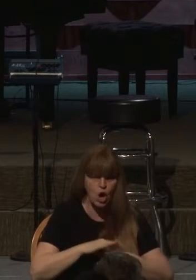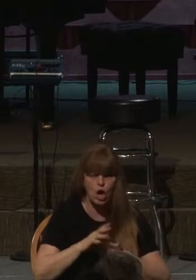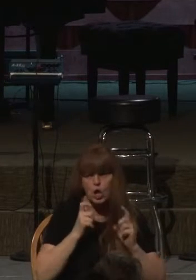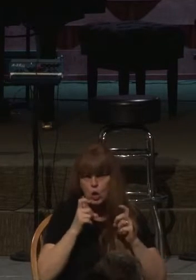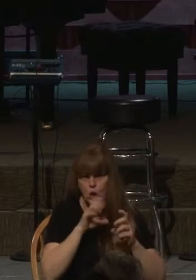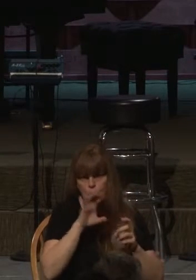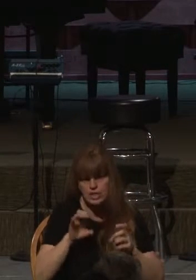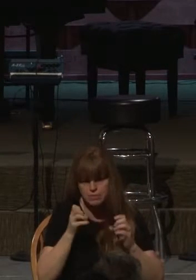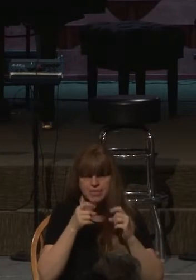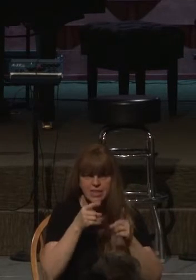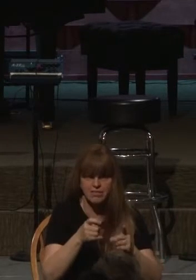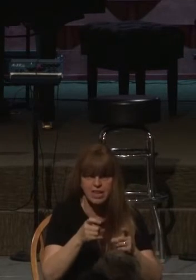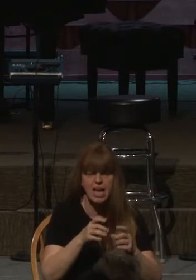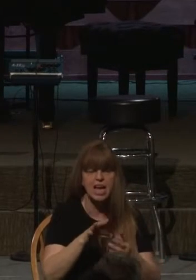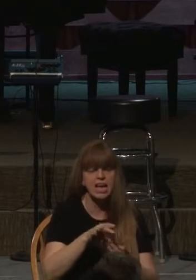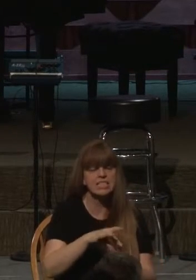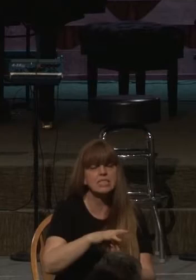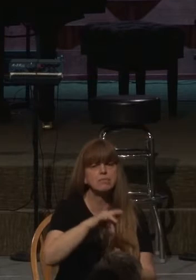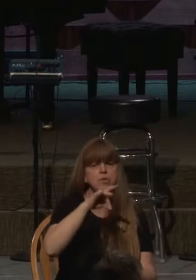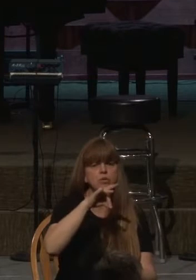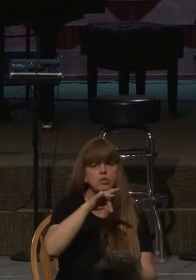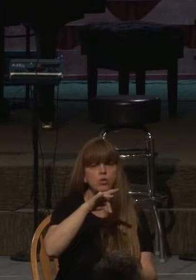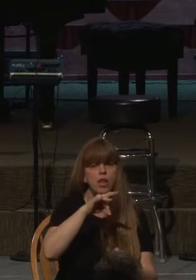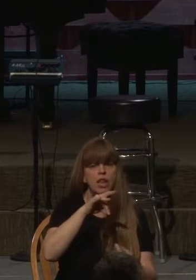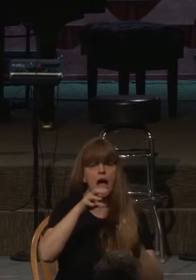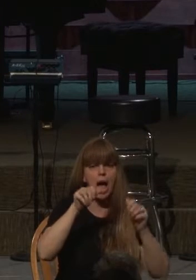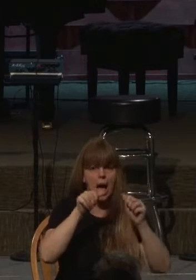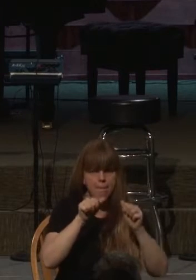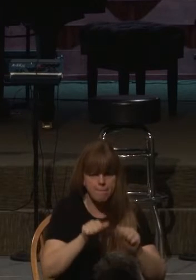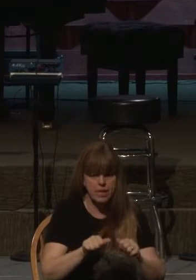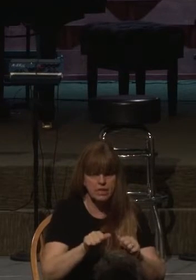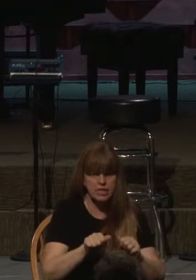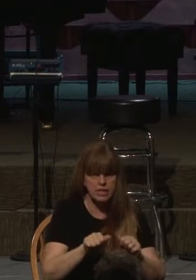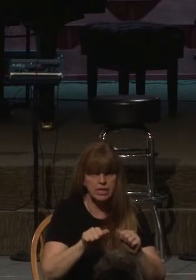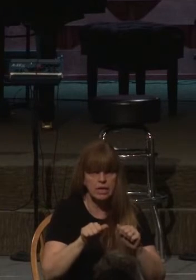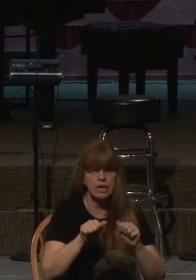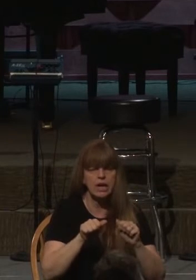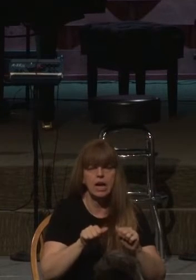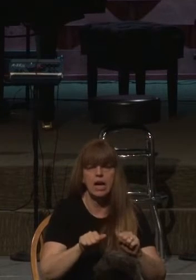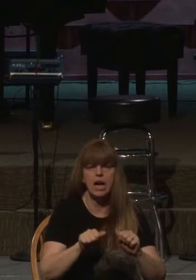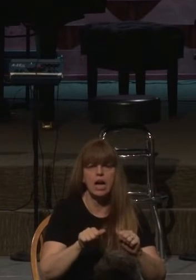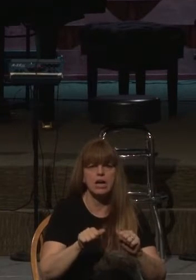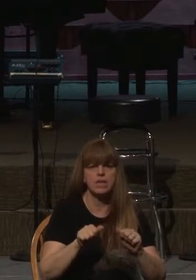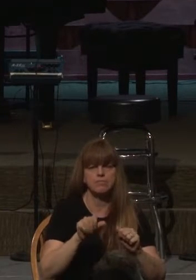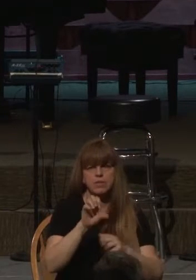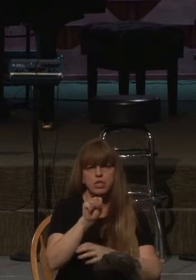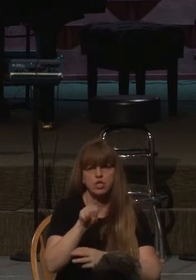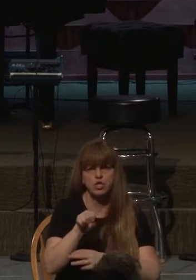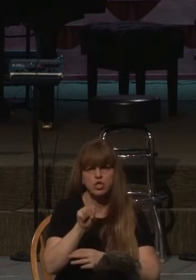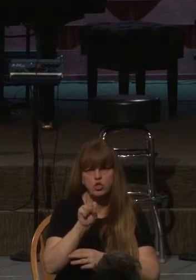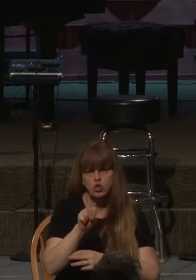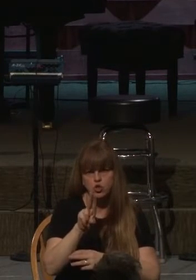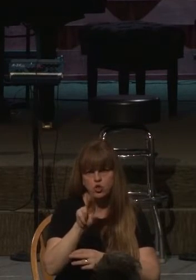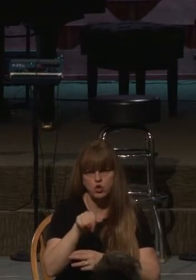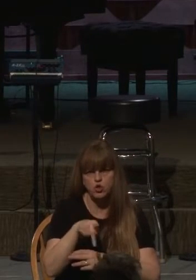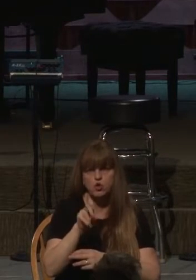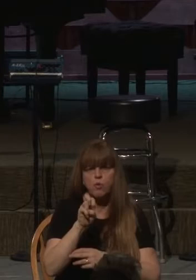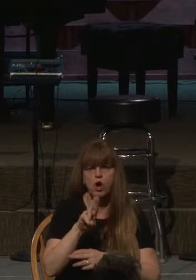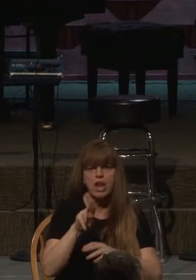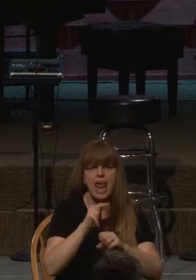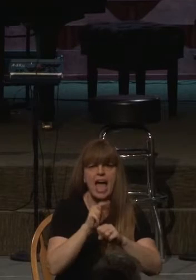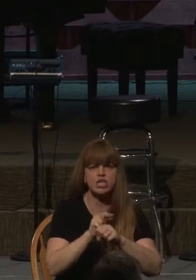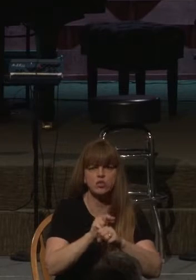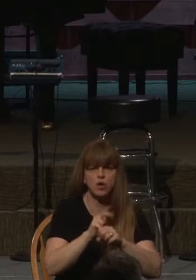as a spiritual ability, a supernatural ability to engage in the work of God